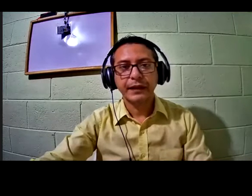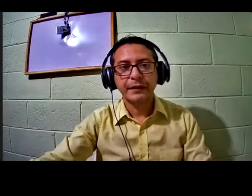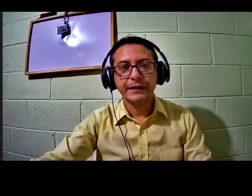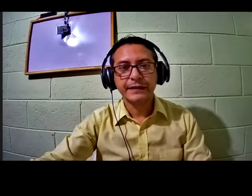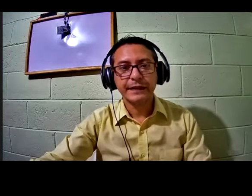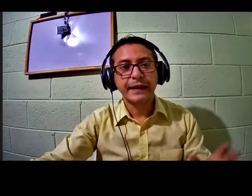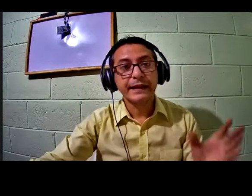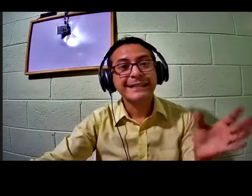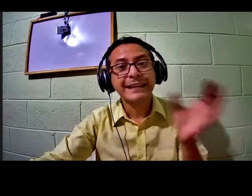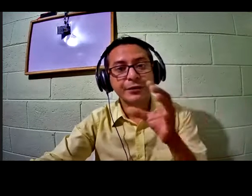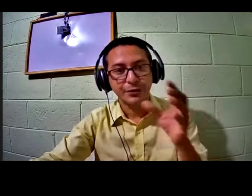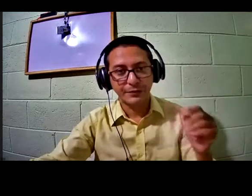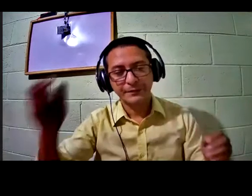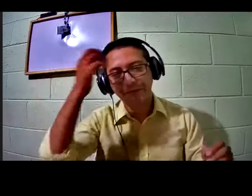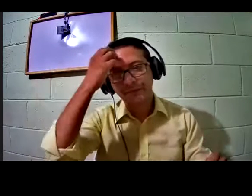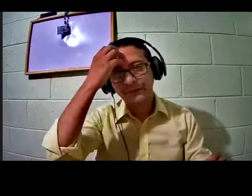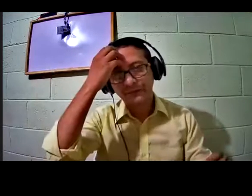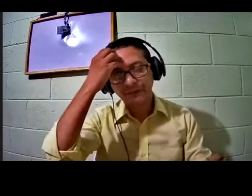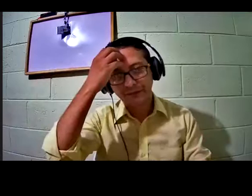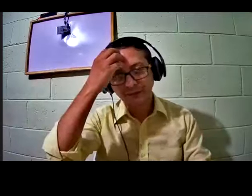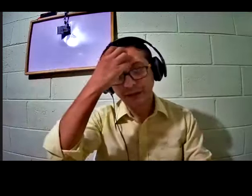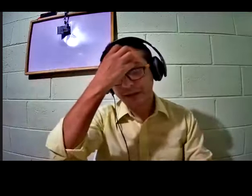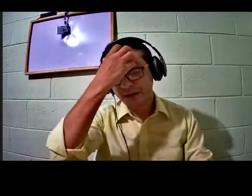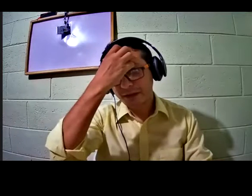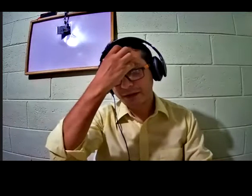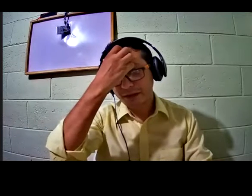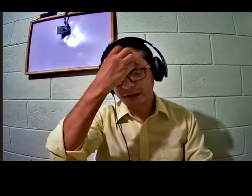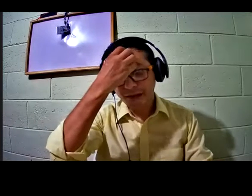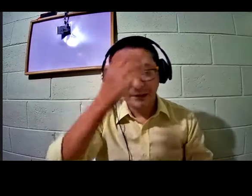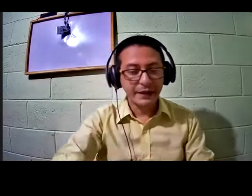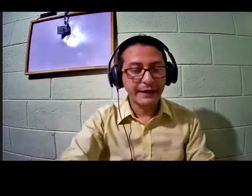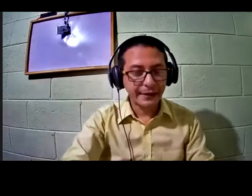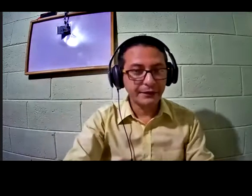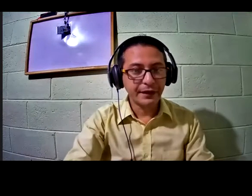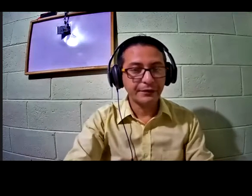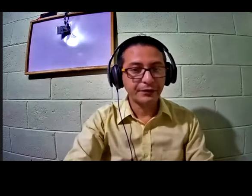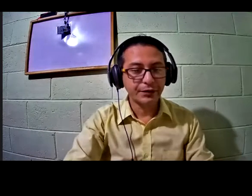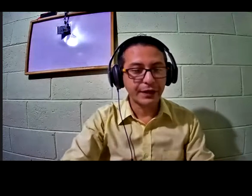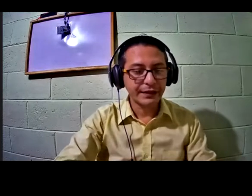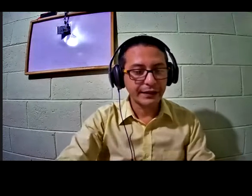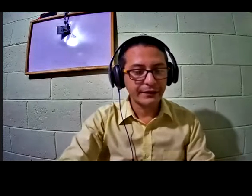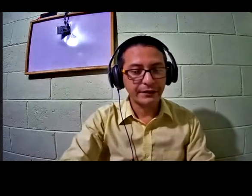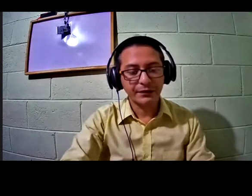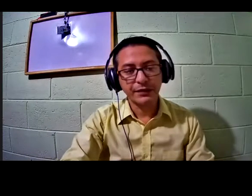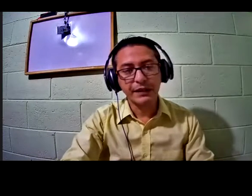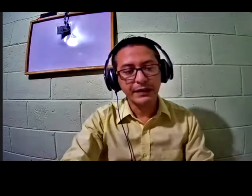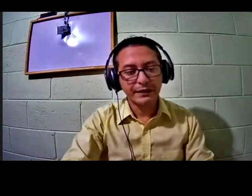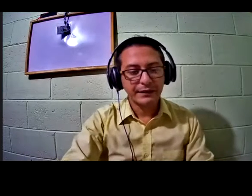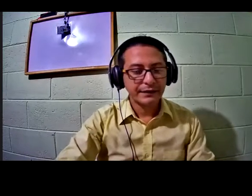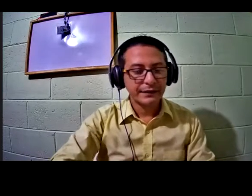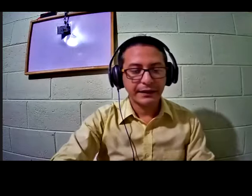Downtown, that means al centro. Okay? I went downtown